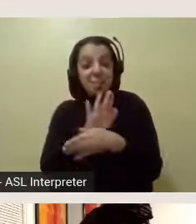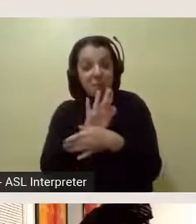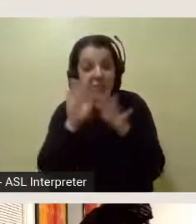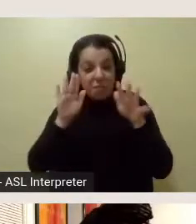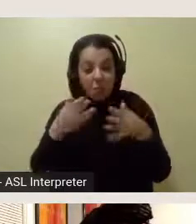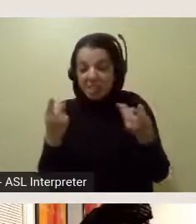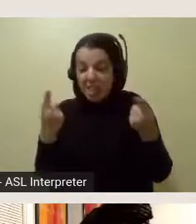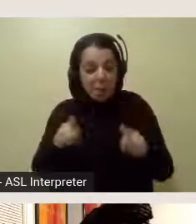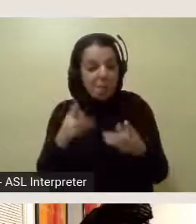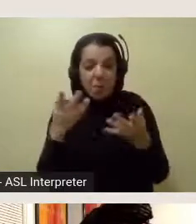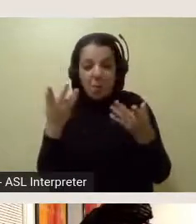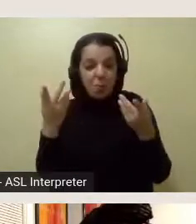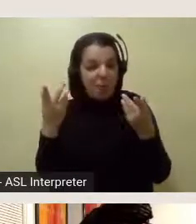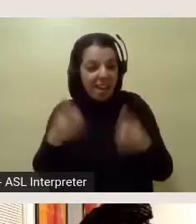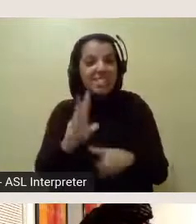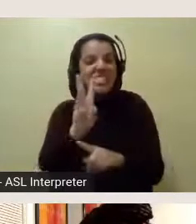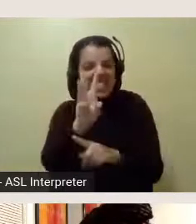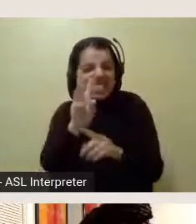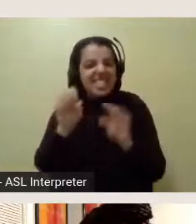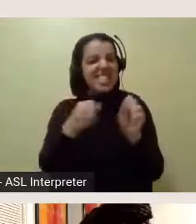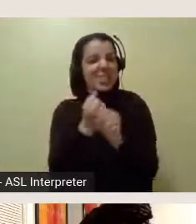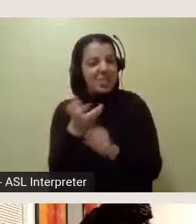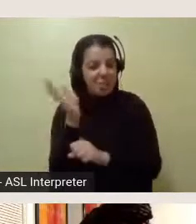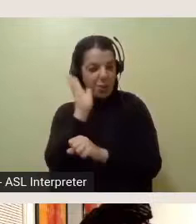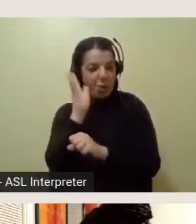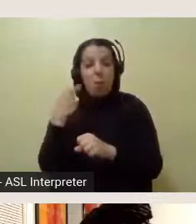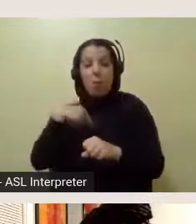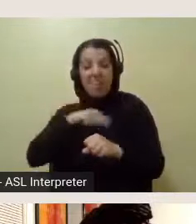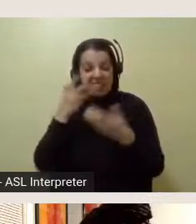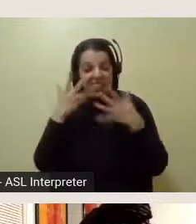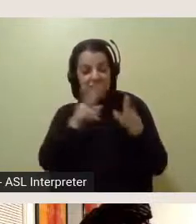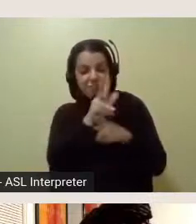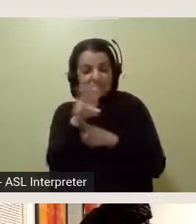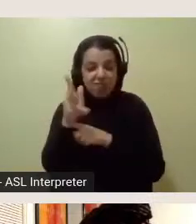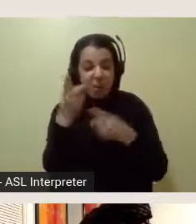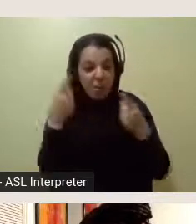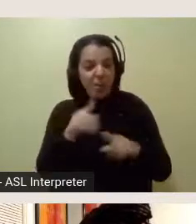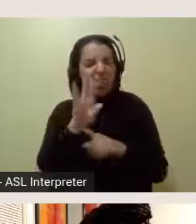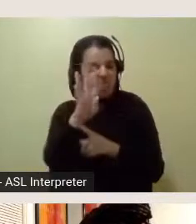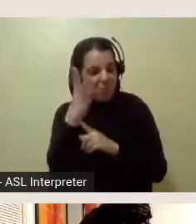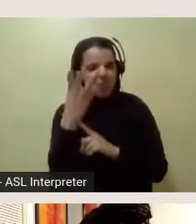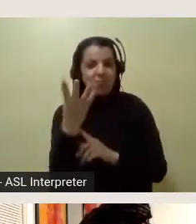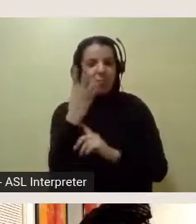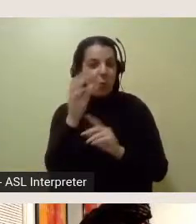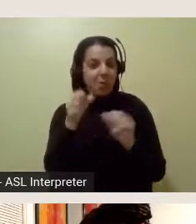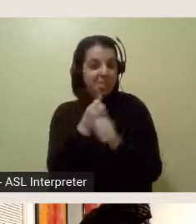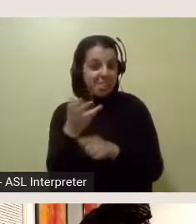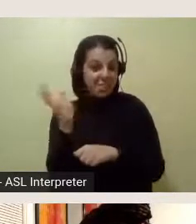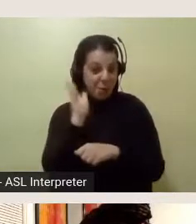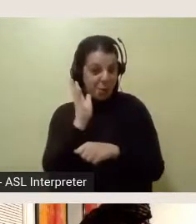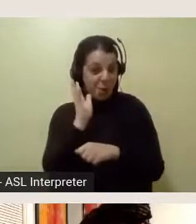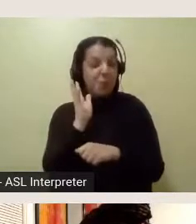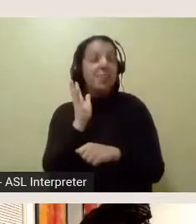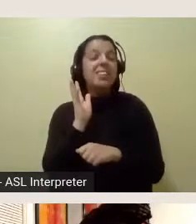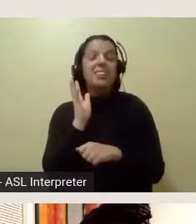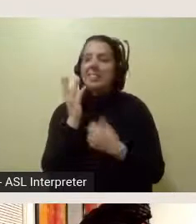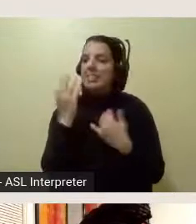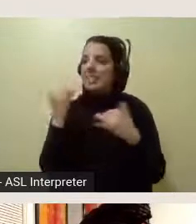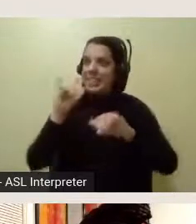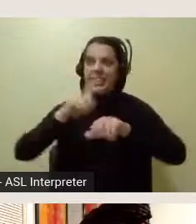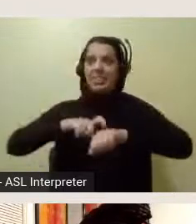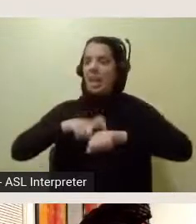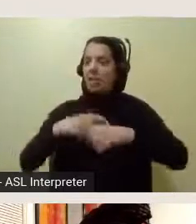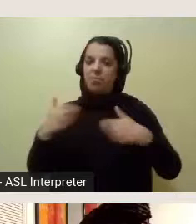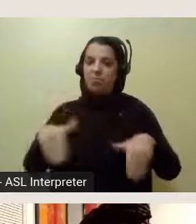what we filmed was 4 years ago. And, but it also, you know, we knew when we were making it that we needed to even